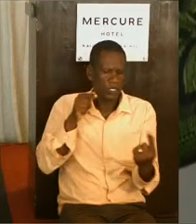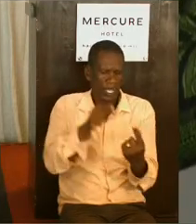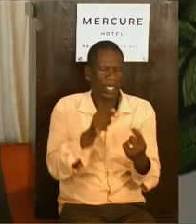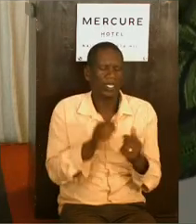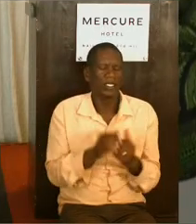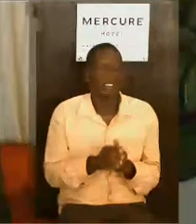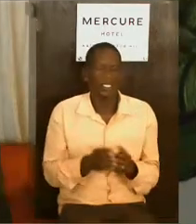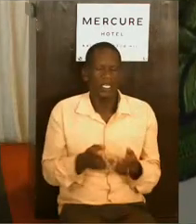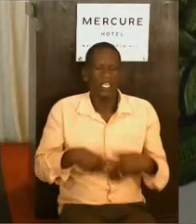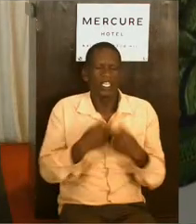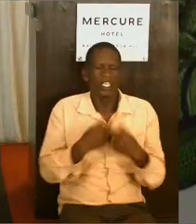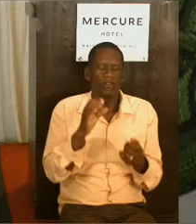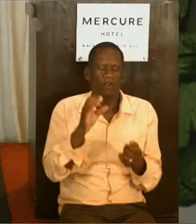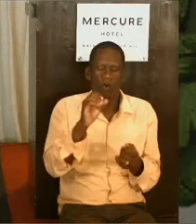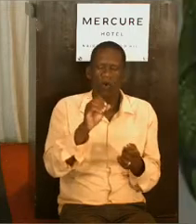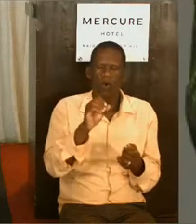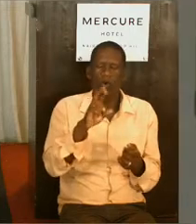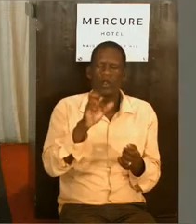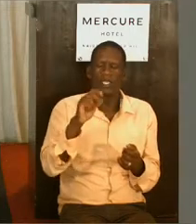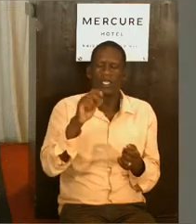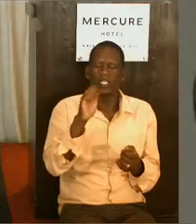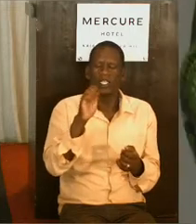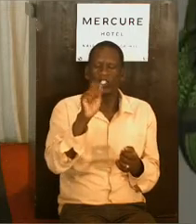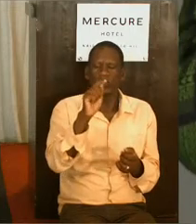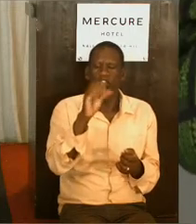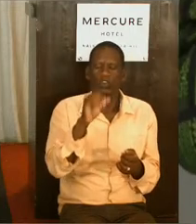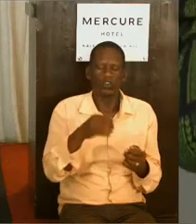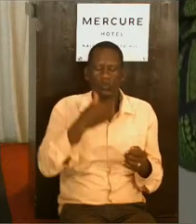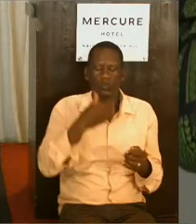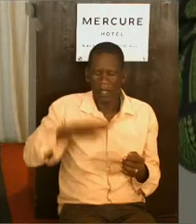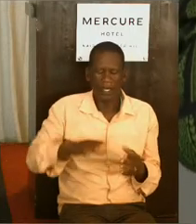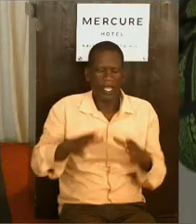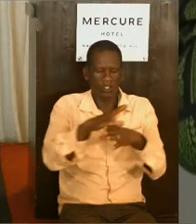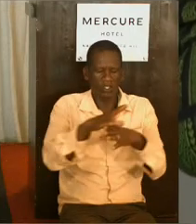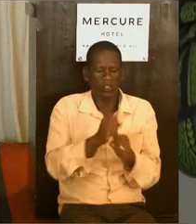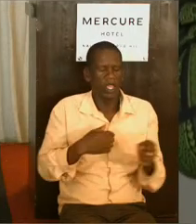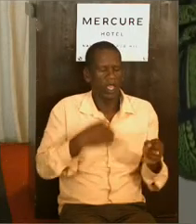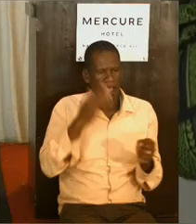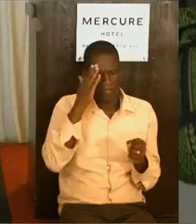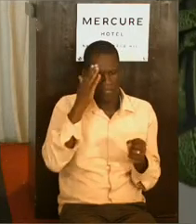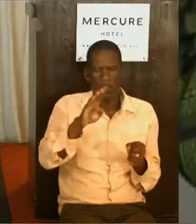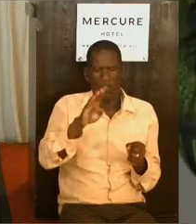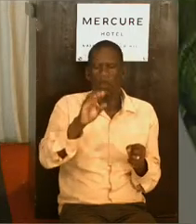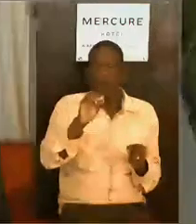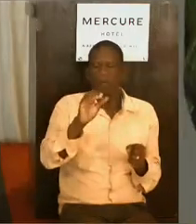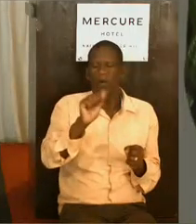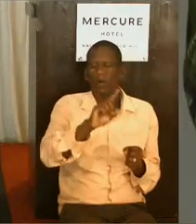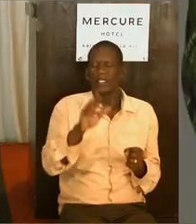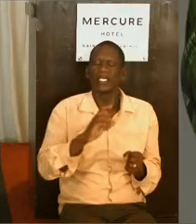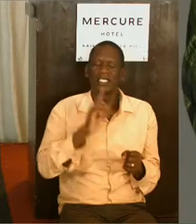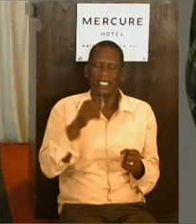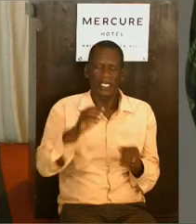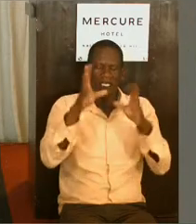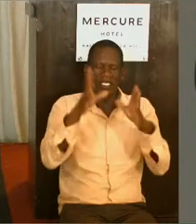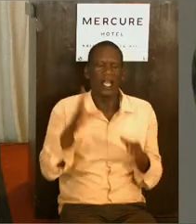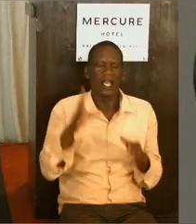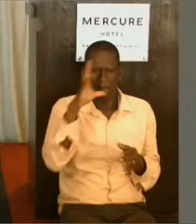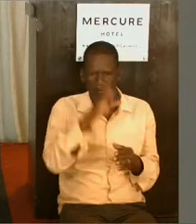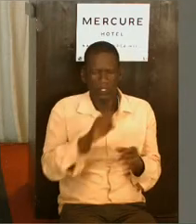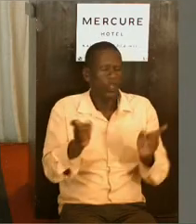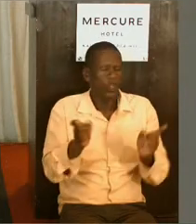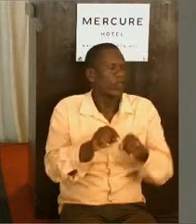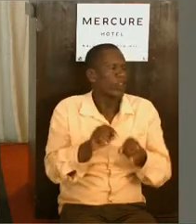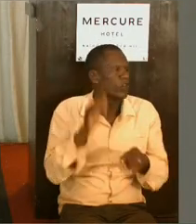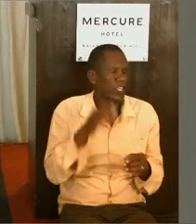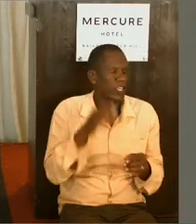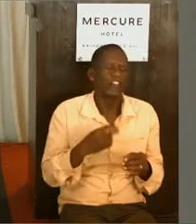give orientation to parents associations like I think boss was saying teachers are missing we are not even hearing